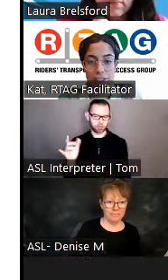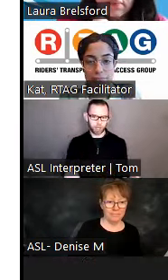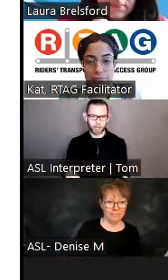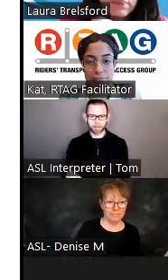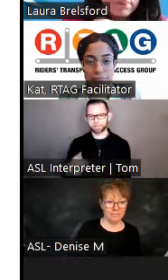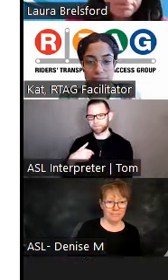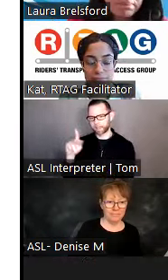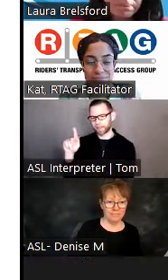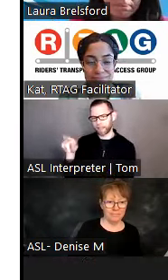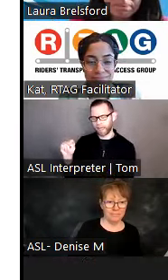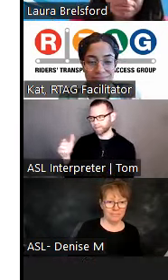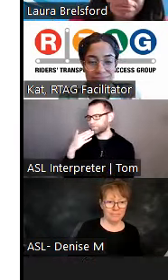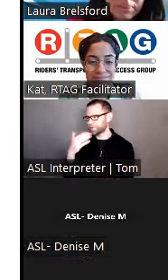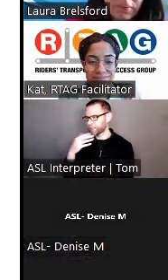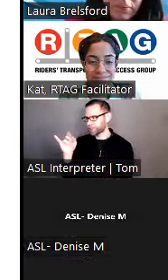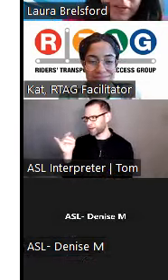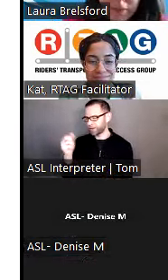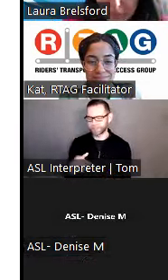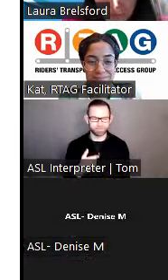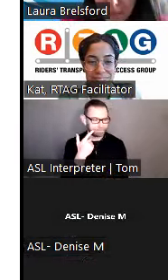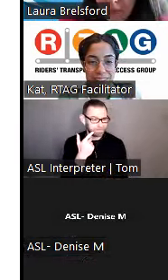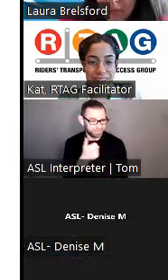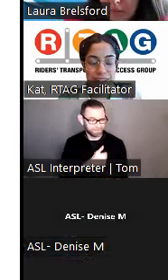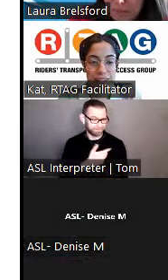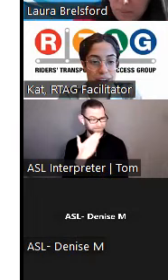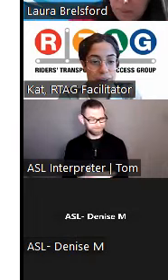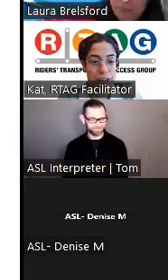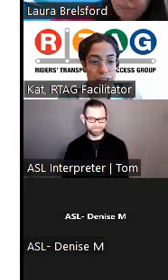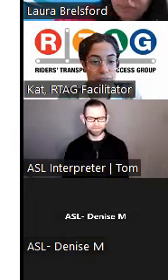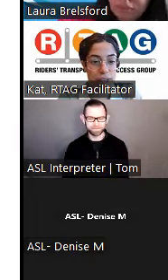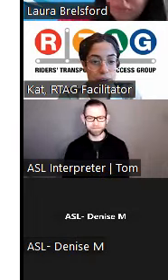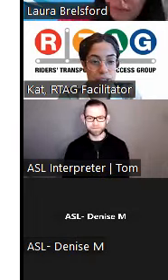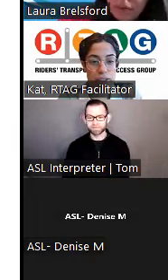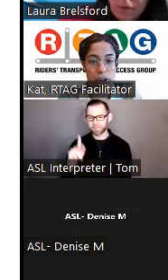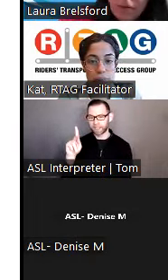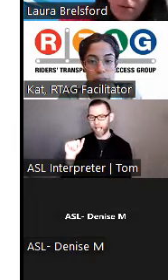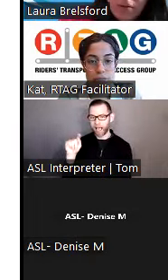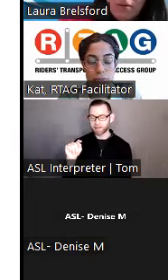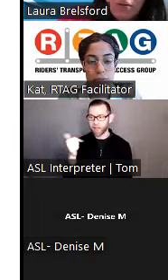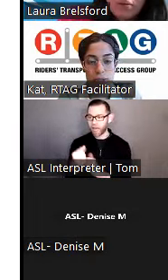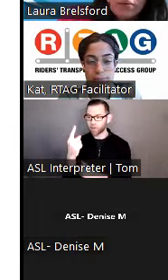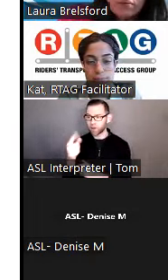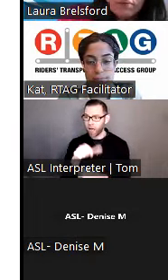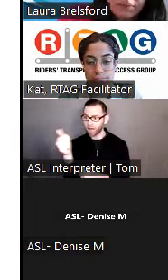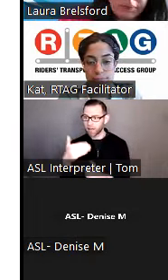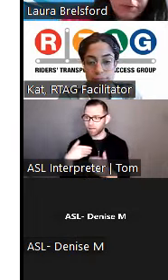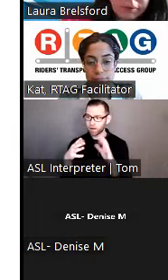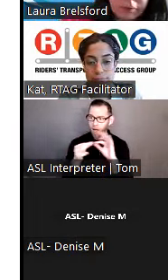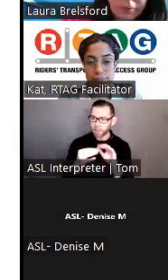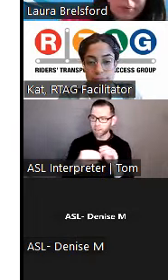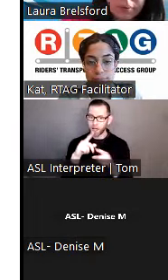Jennifer. Sorry, thank you. Does anybody else have any questions or comments for Laura?